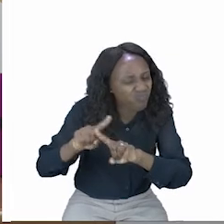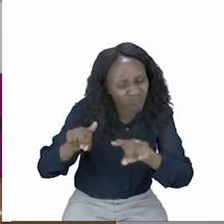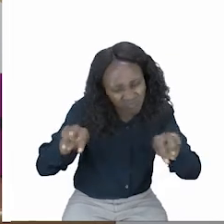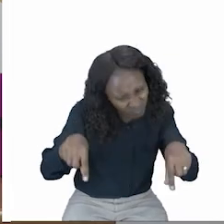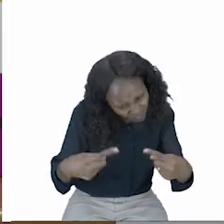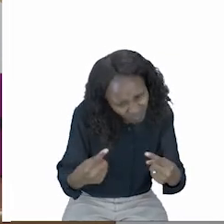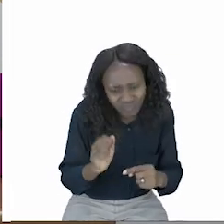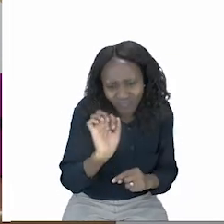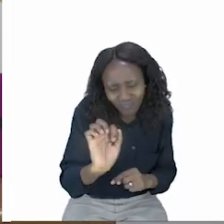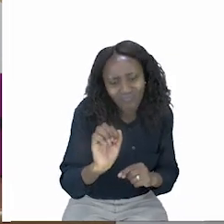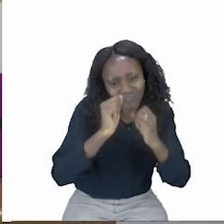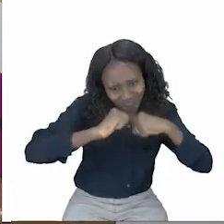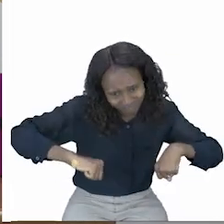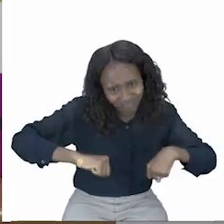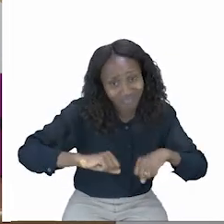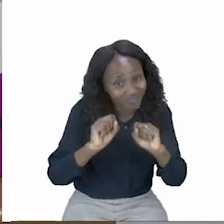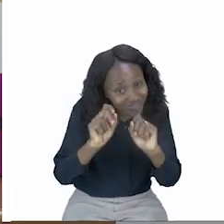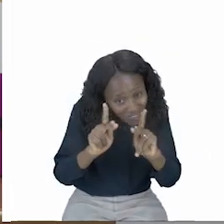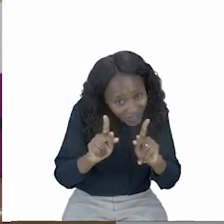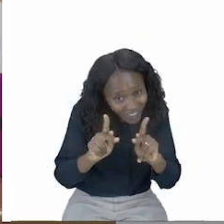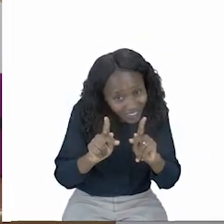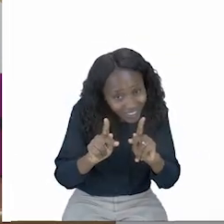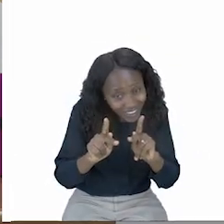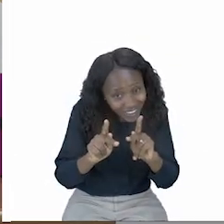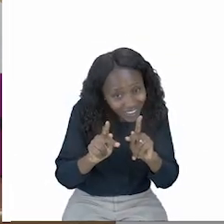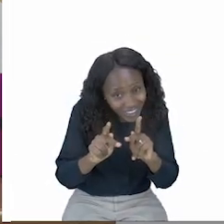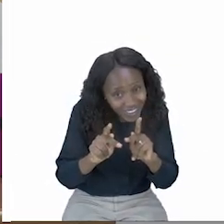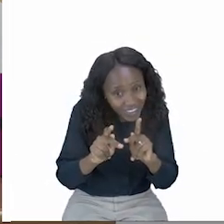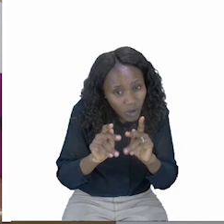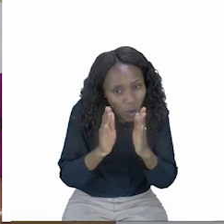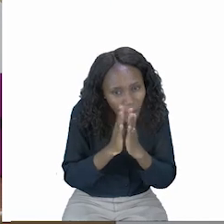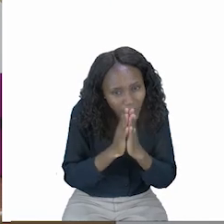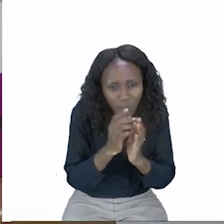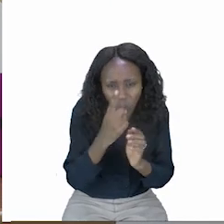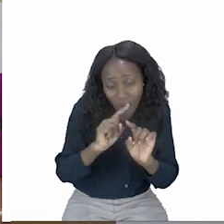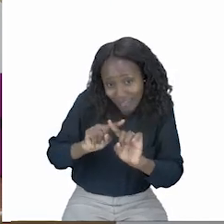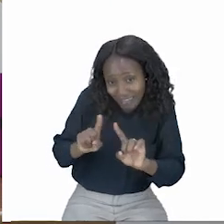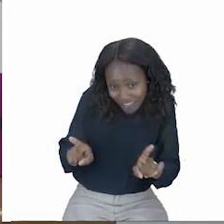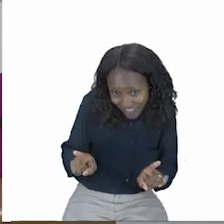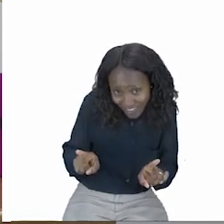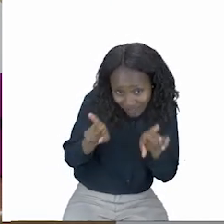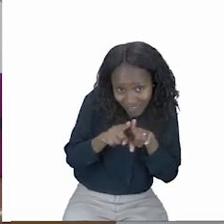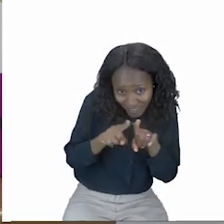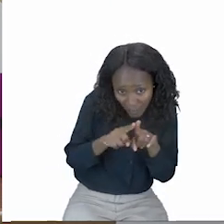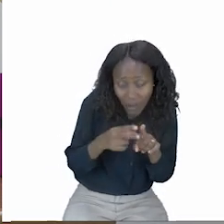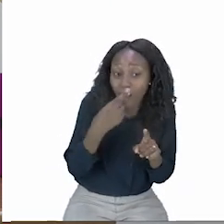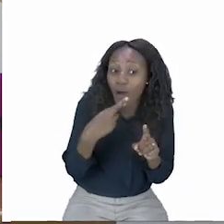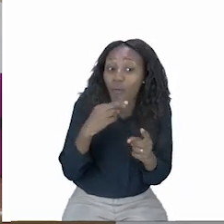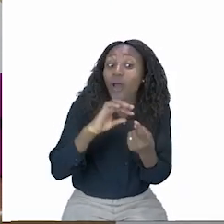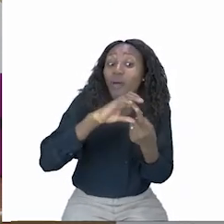so that you'll be able to get your answers. Make sure you make one a little bit different, just like how I have